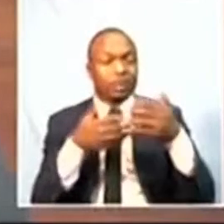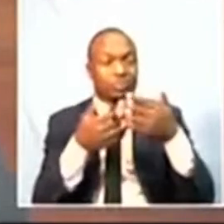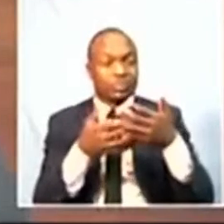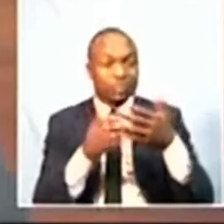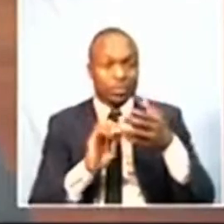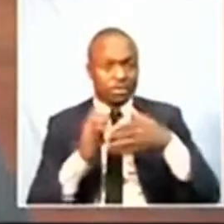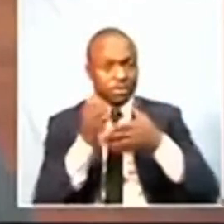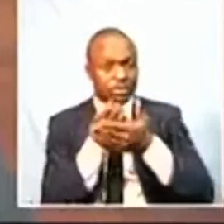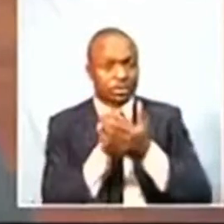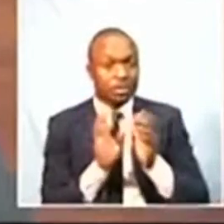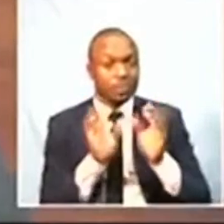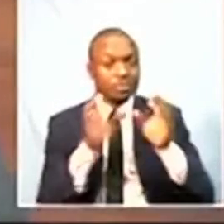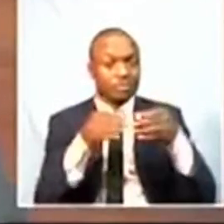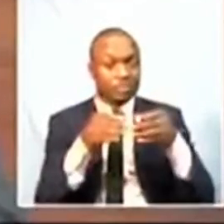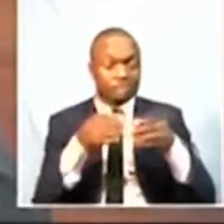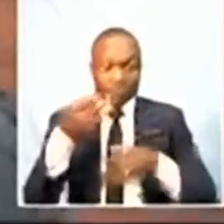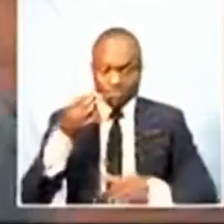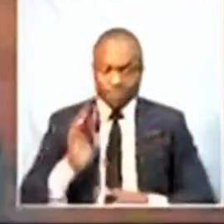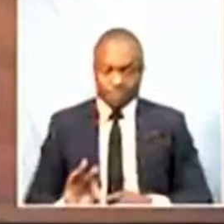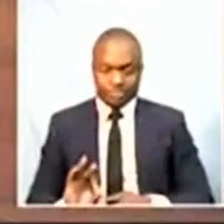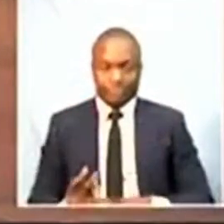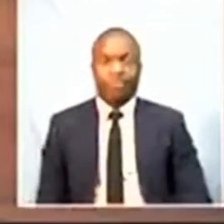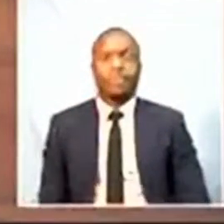the communities or the beneficiaries?